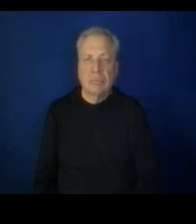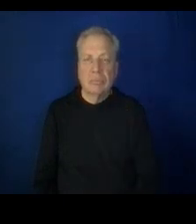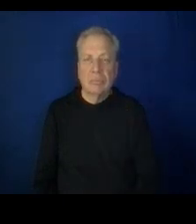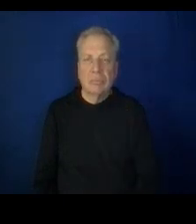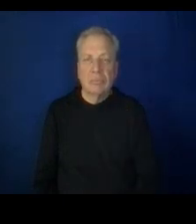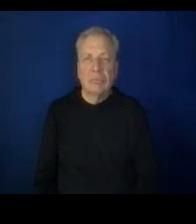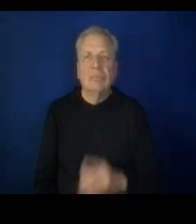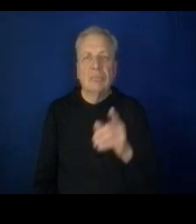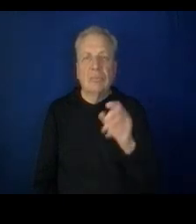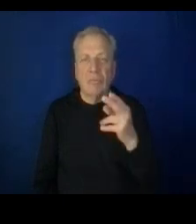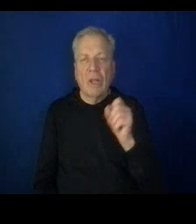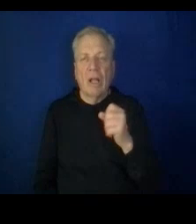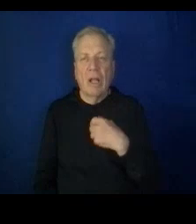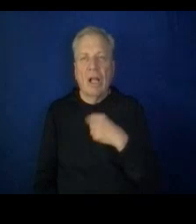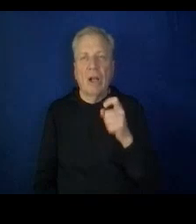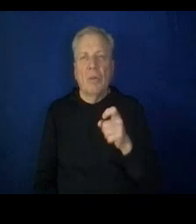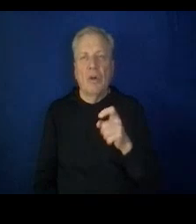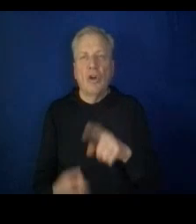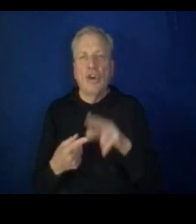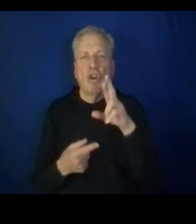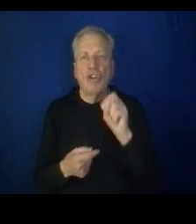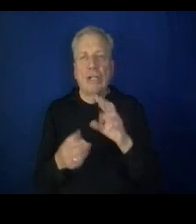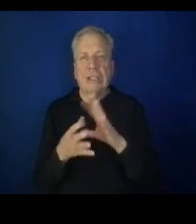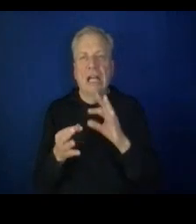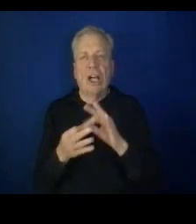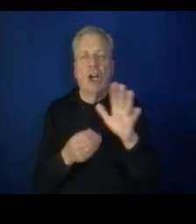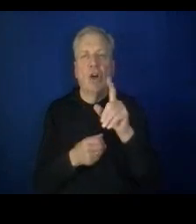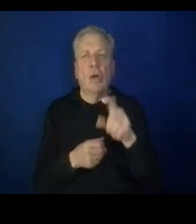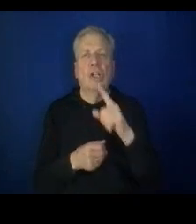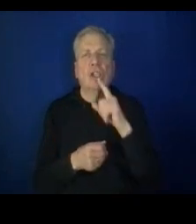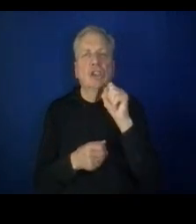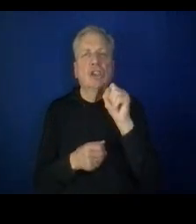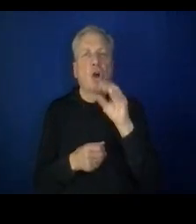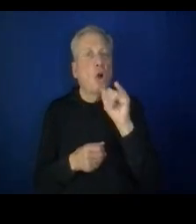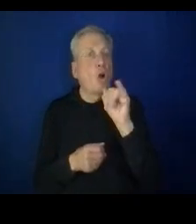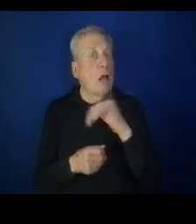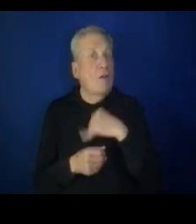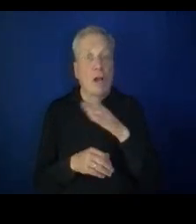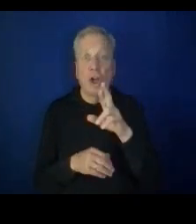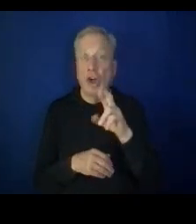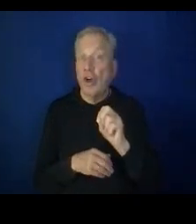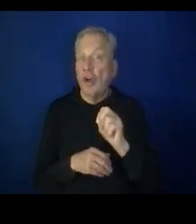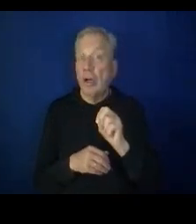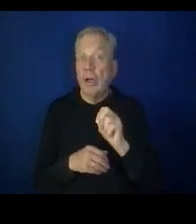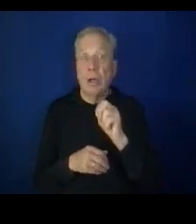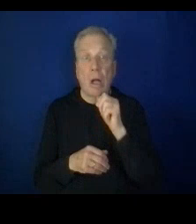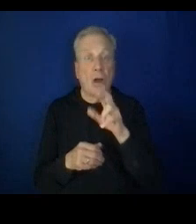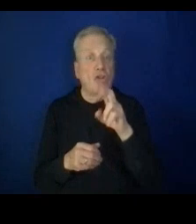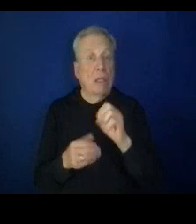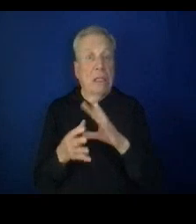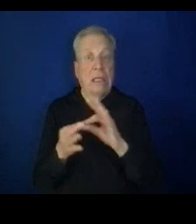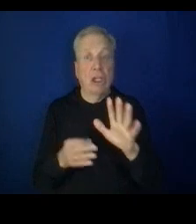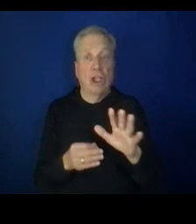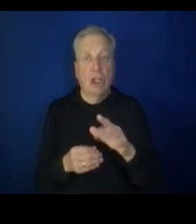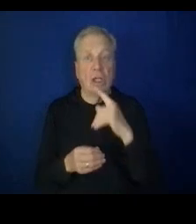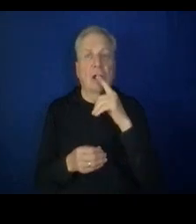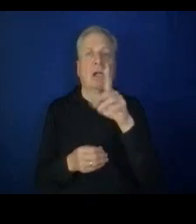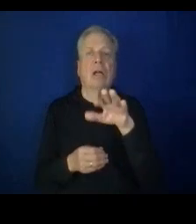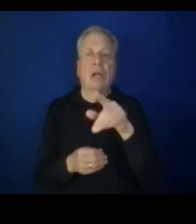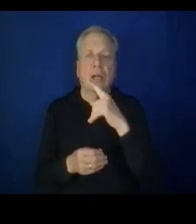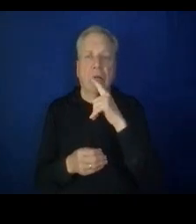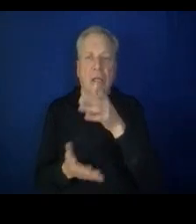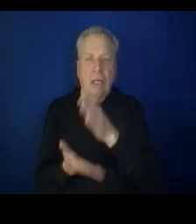Oh, yeah, I'm supposed to restate your question. So if I do not restate your question, please say, Jer,